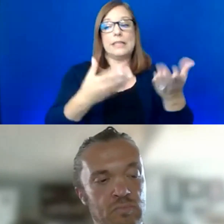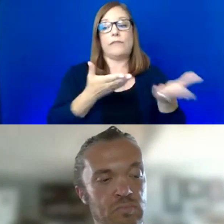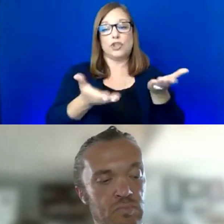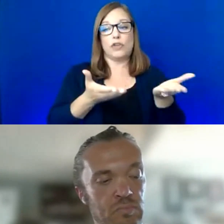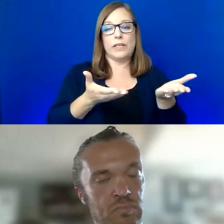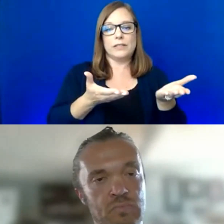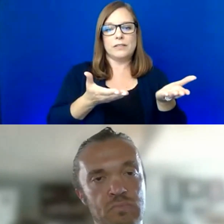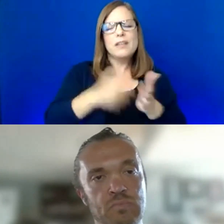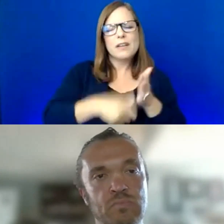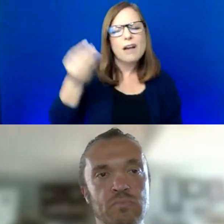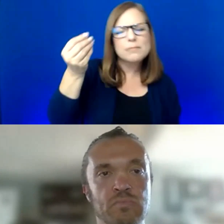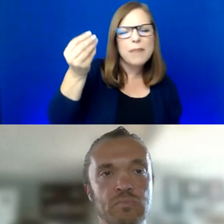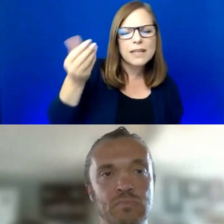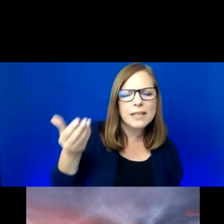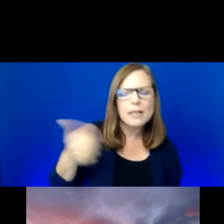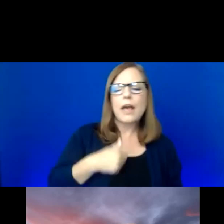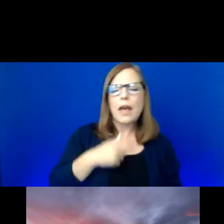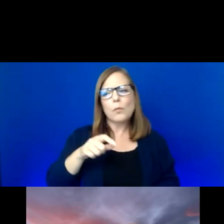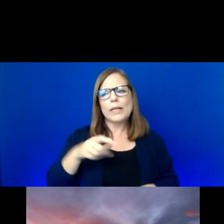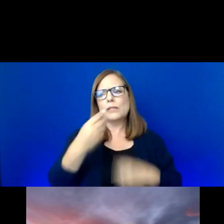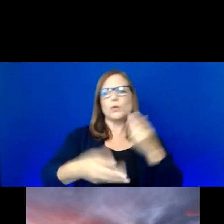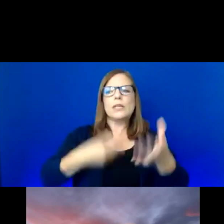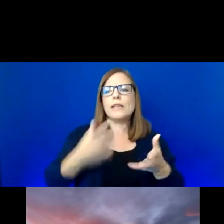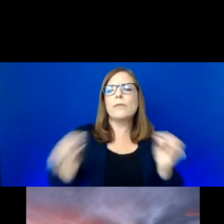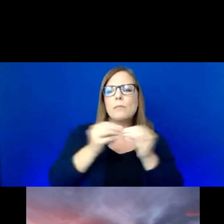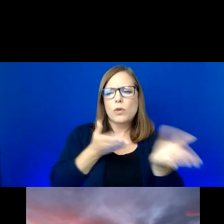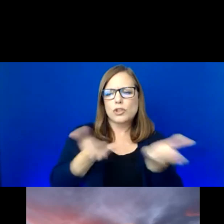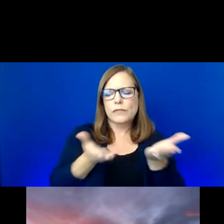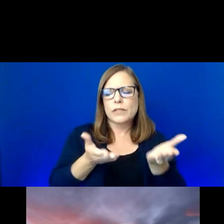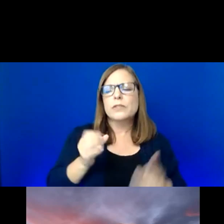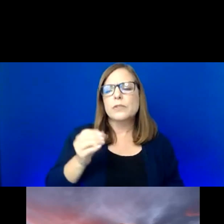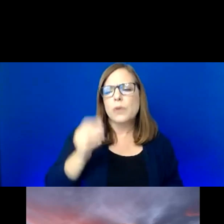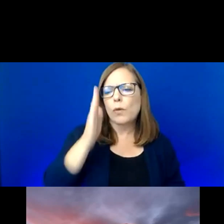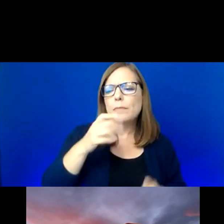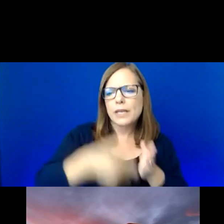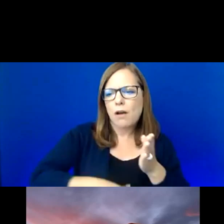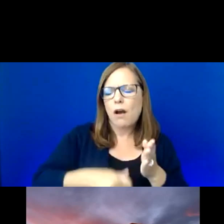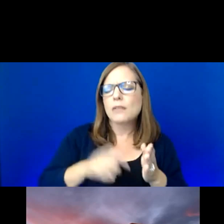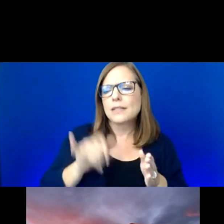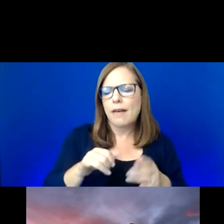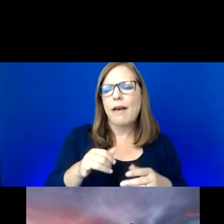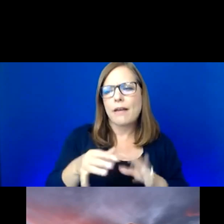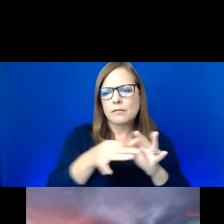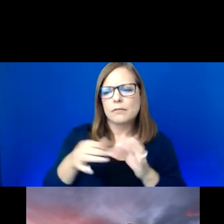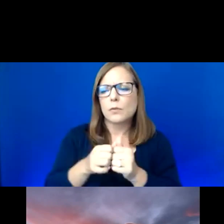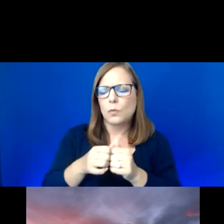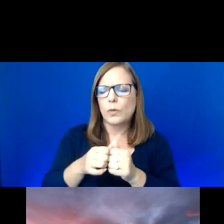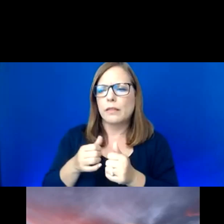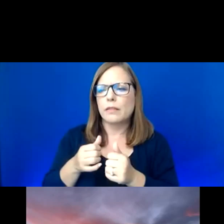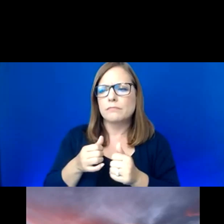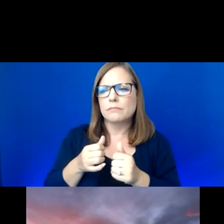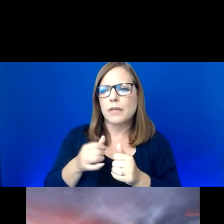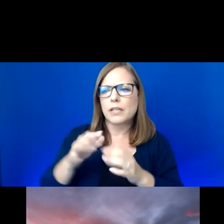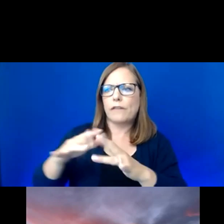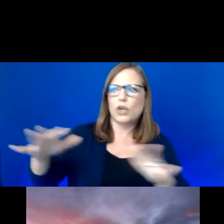And we all know that we need to deliver more services. So there are going to be costs that come with serving a growing and diversifying population. And